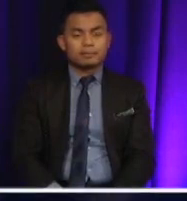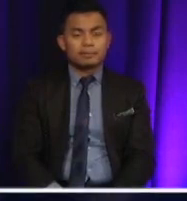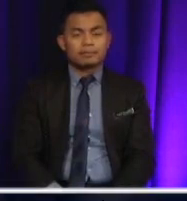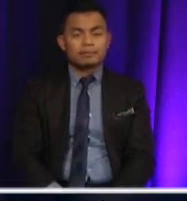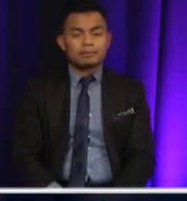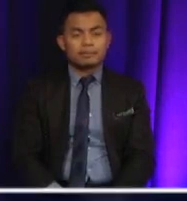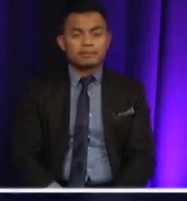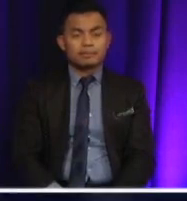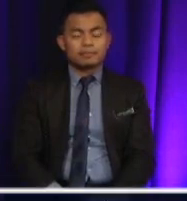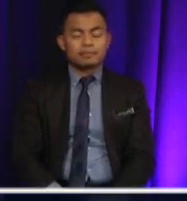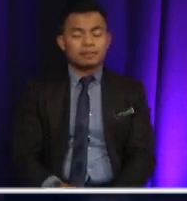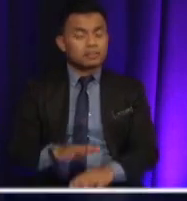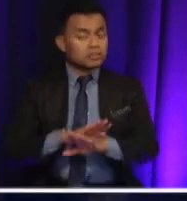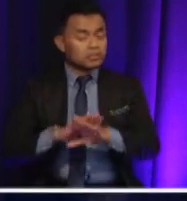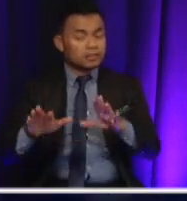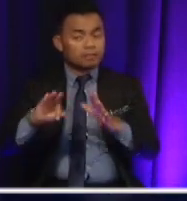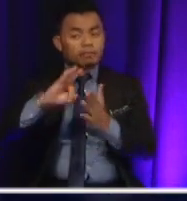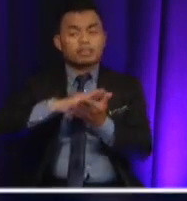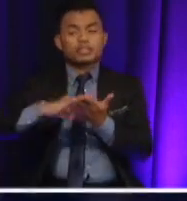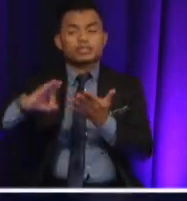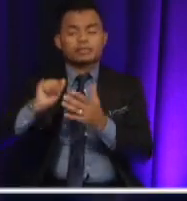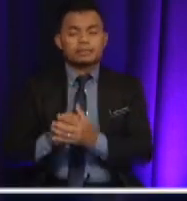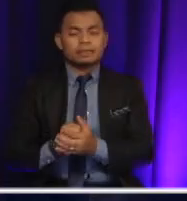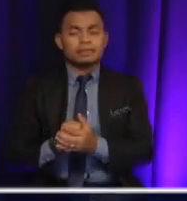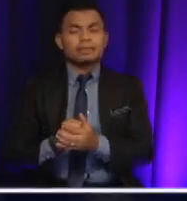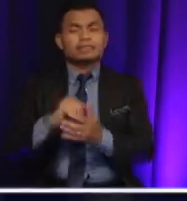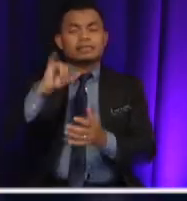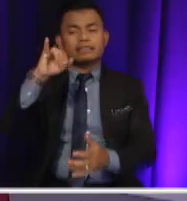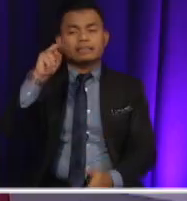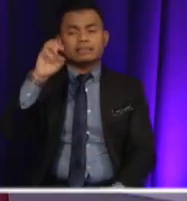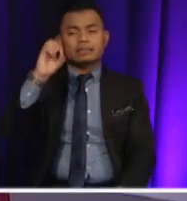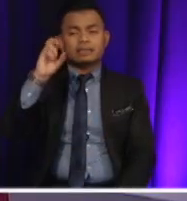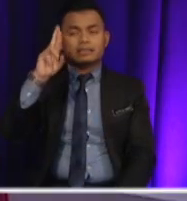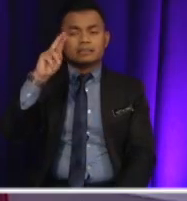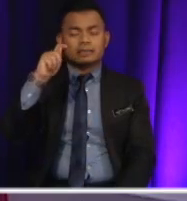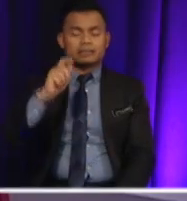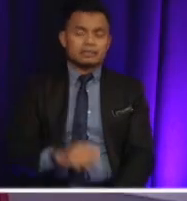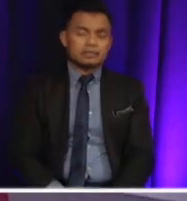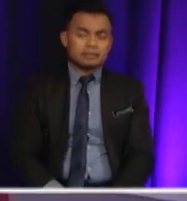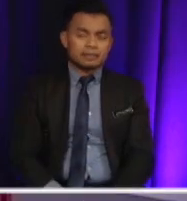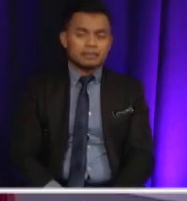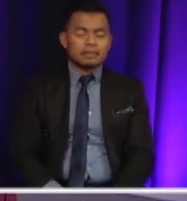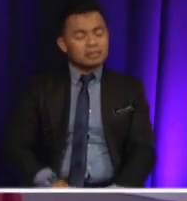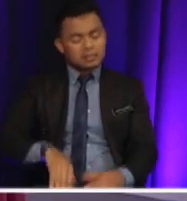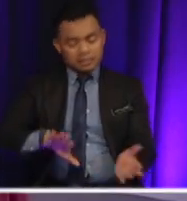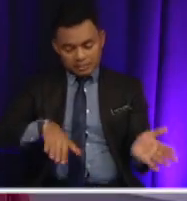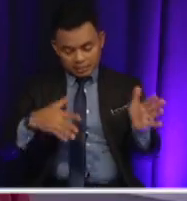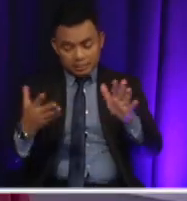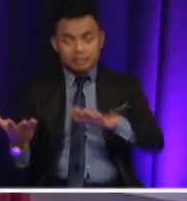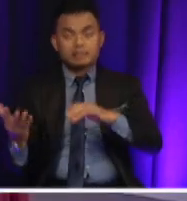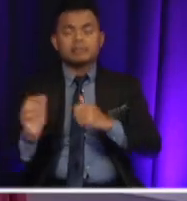It's just not functioning anymore. It's okay. inert. It's just like Okay. lying there, dormant. So an inert